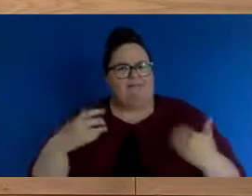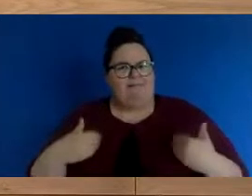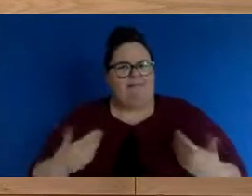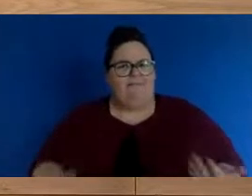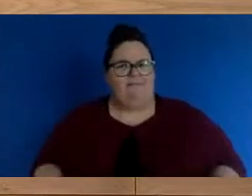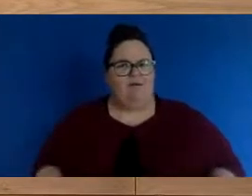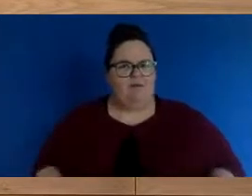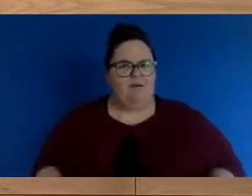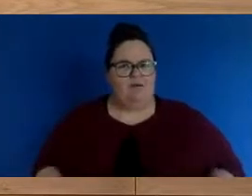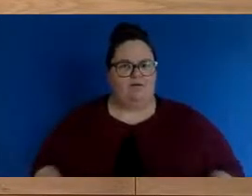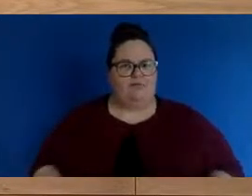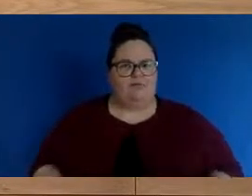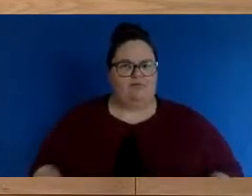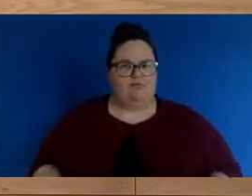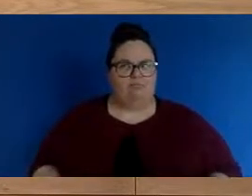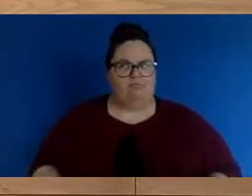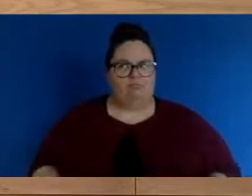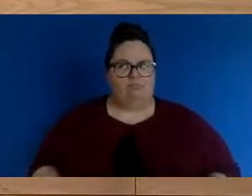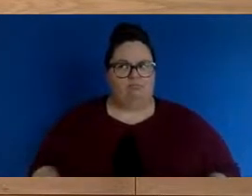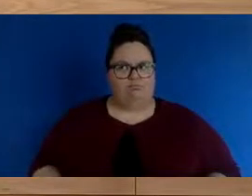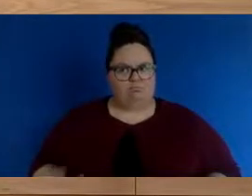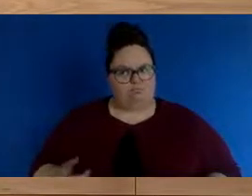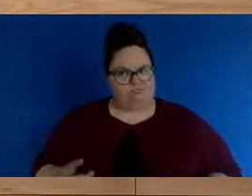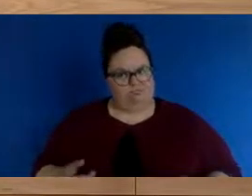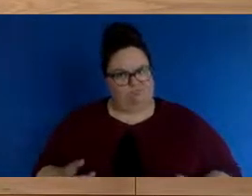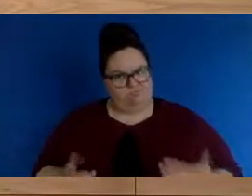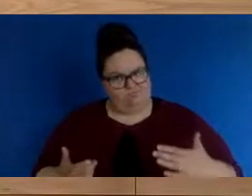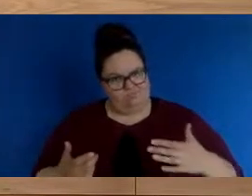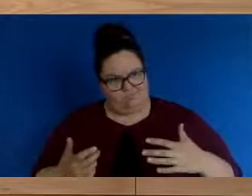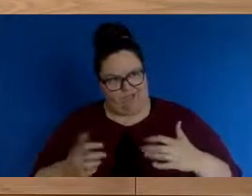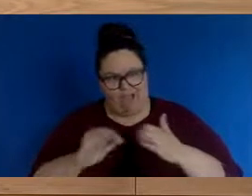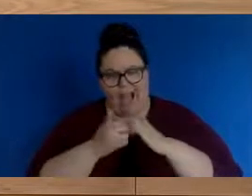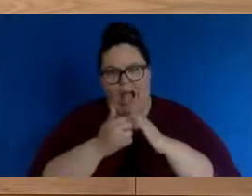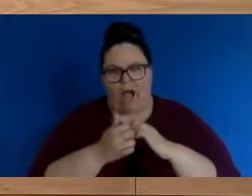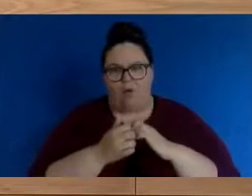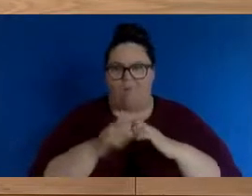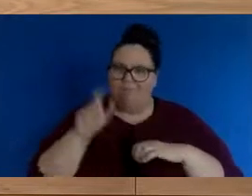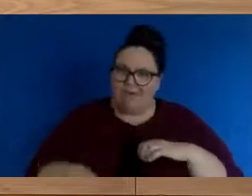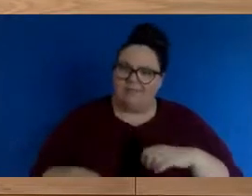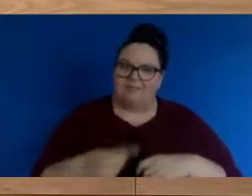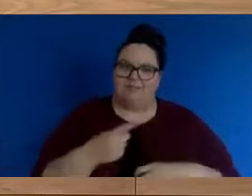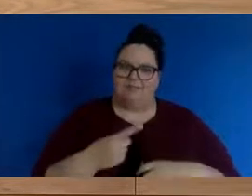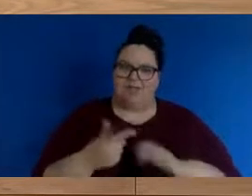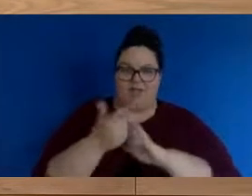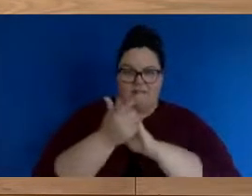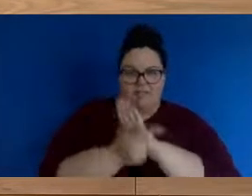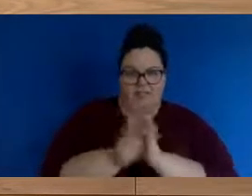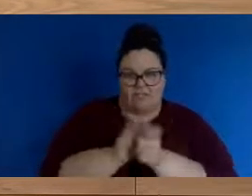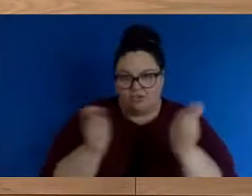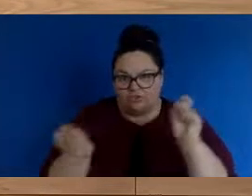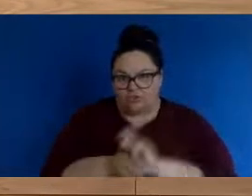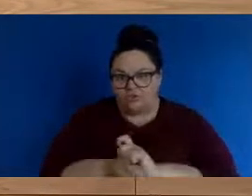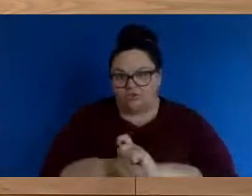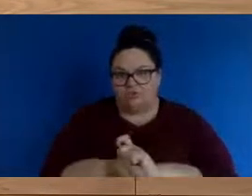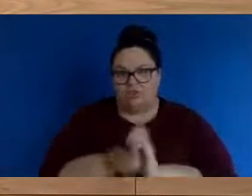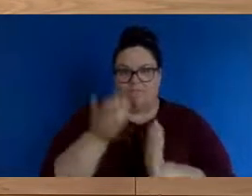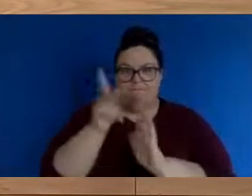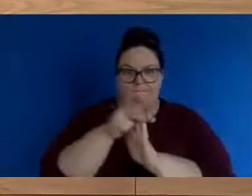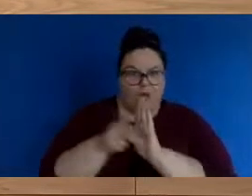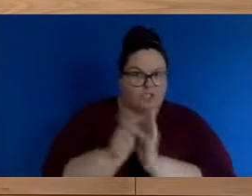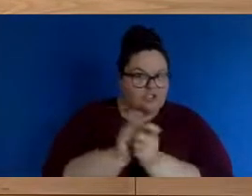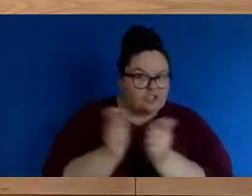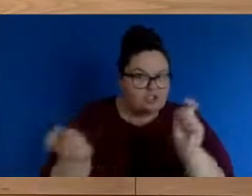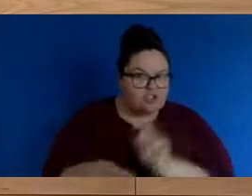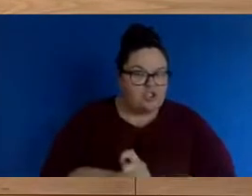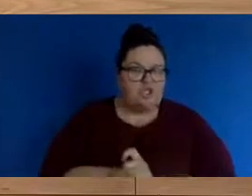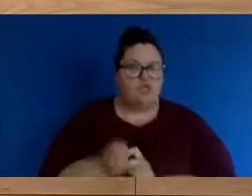emergency order is lifted, or if that would necessitate either legislative change or a